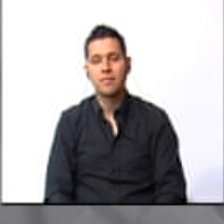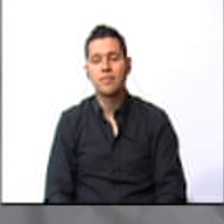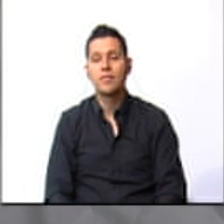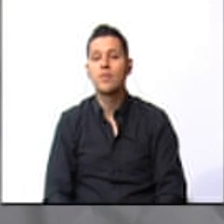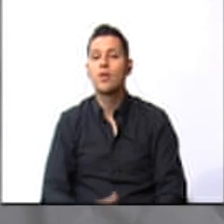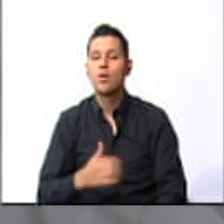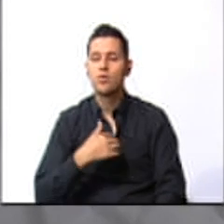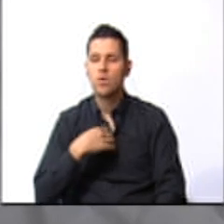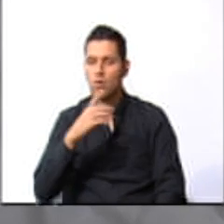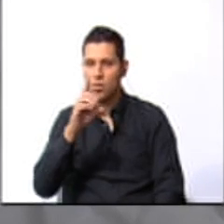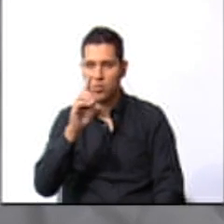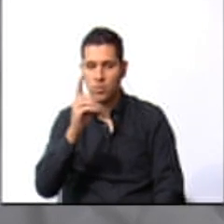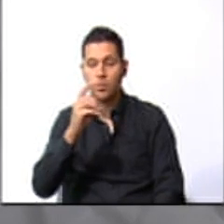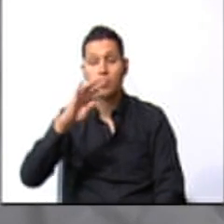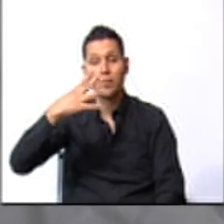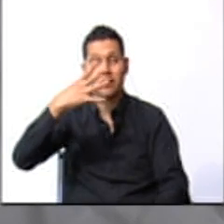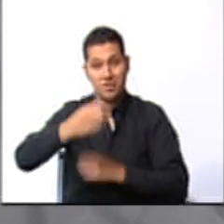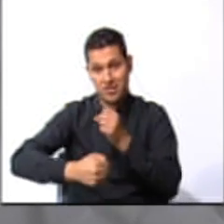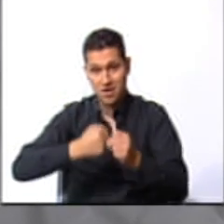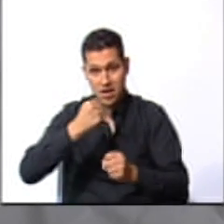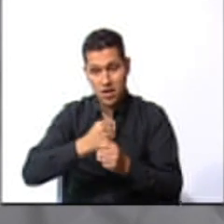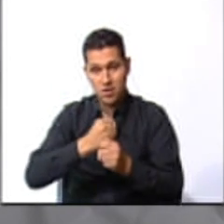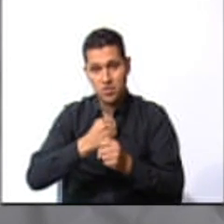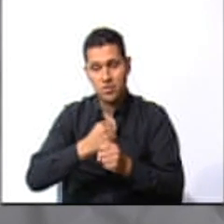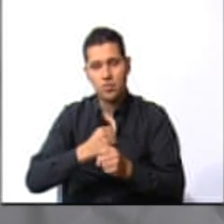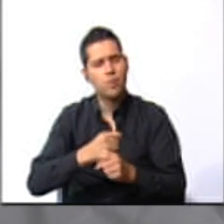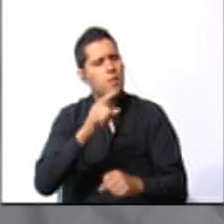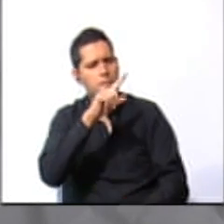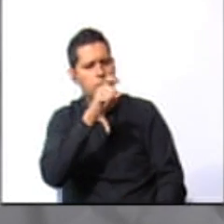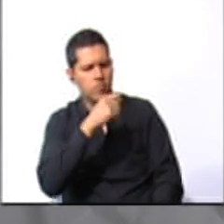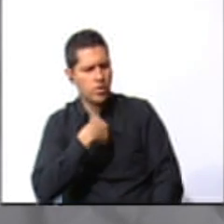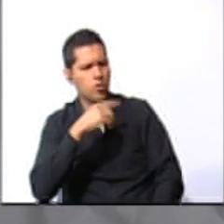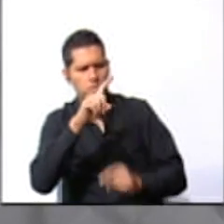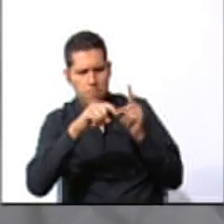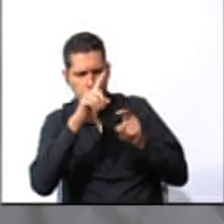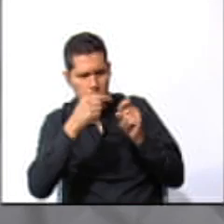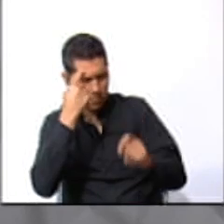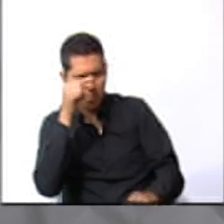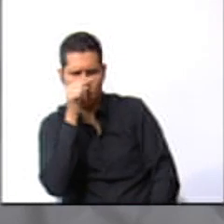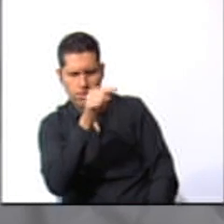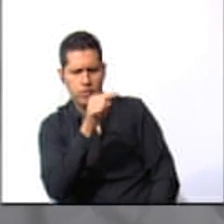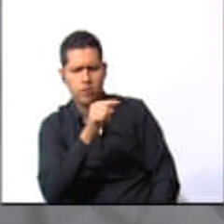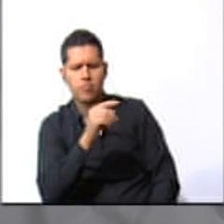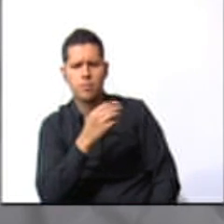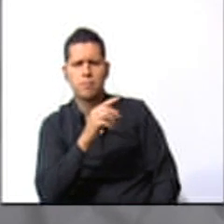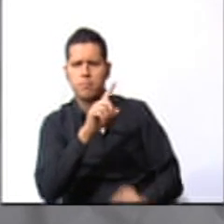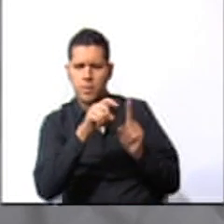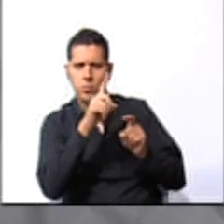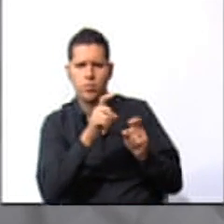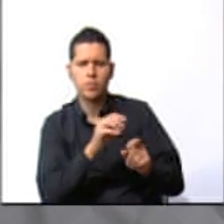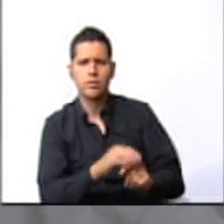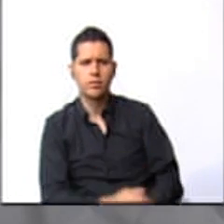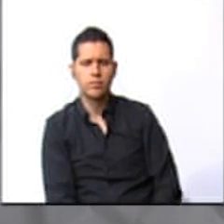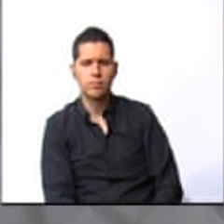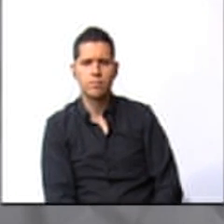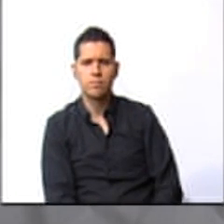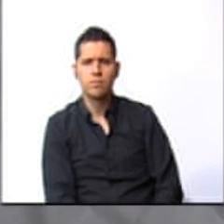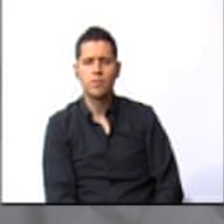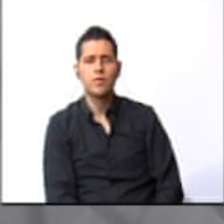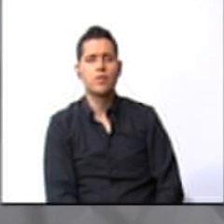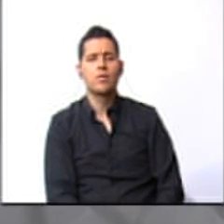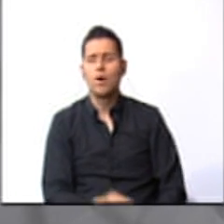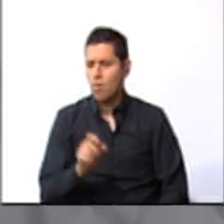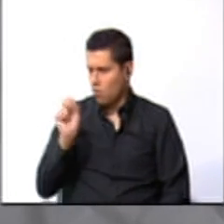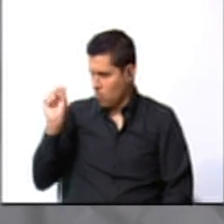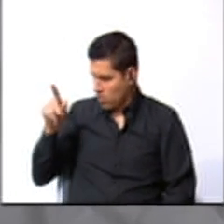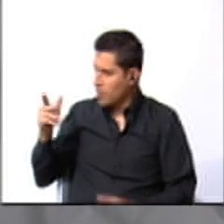in fourth grade. Maripaz, I have some questions about Carmona City. Sure, go